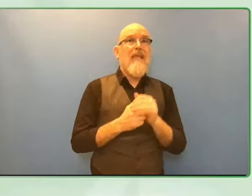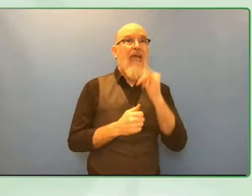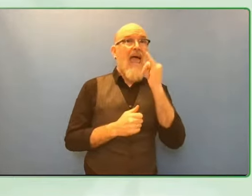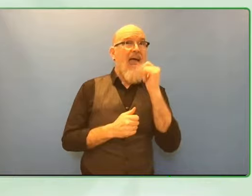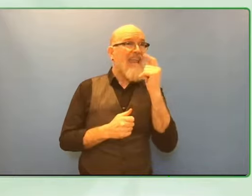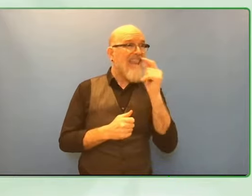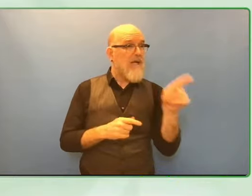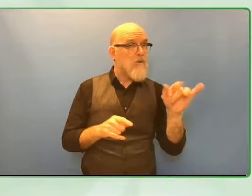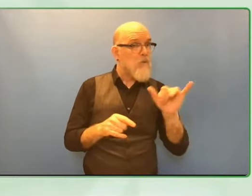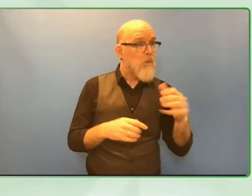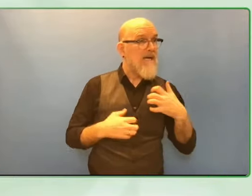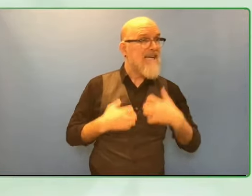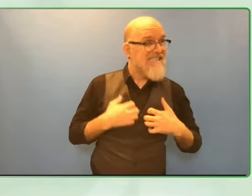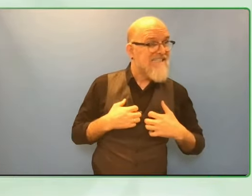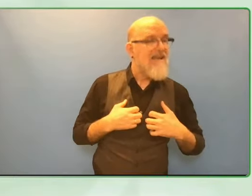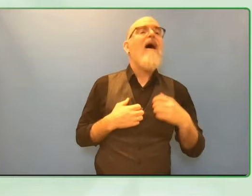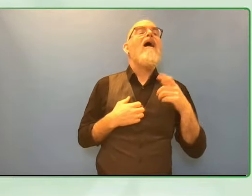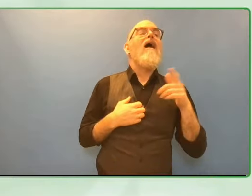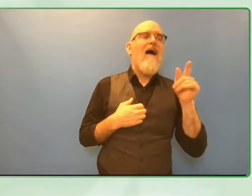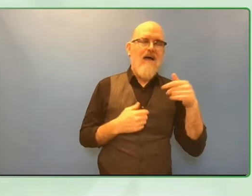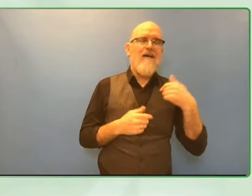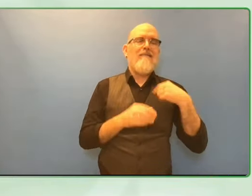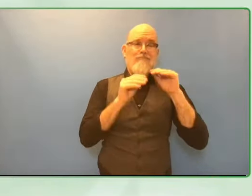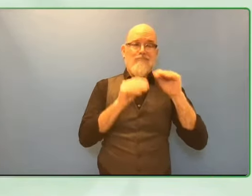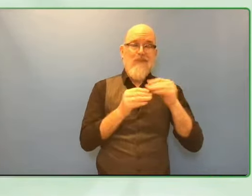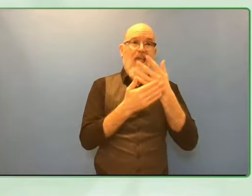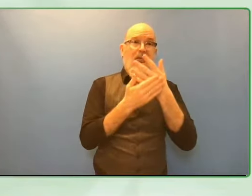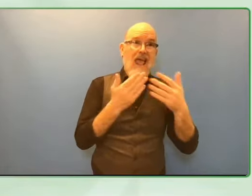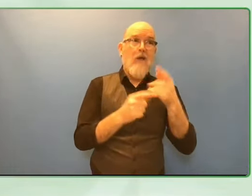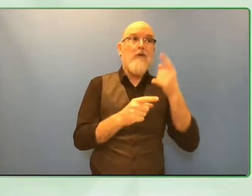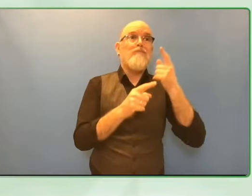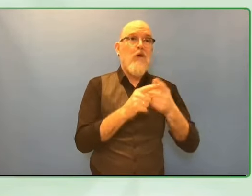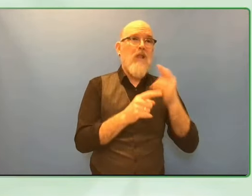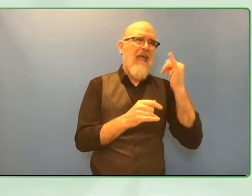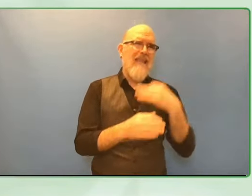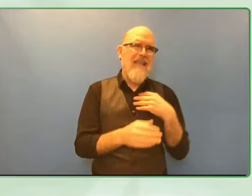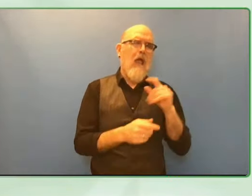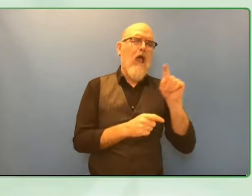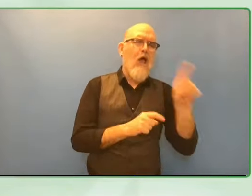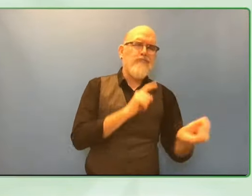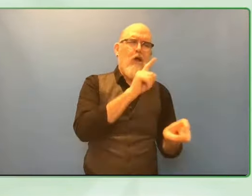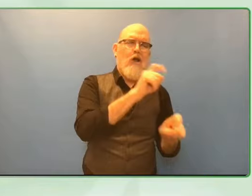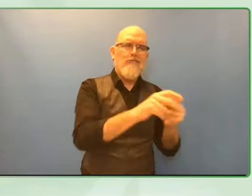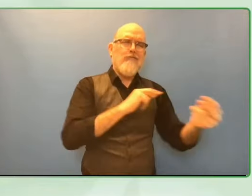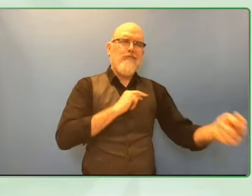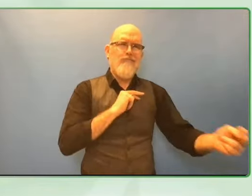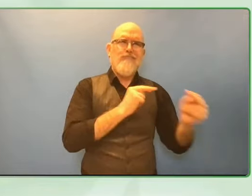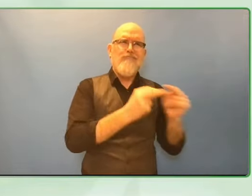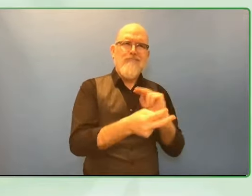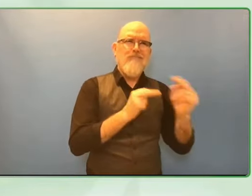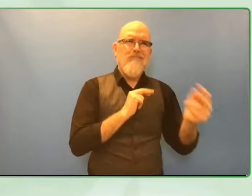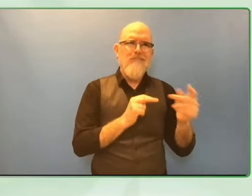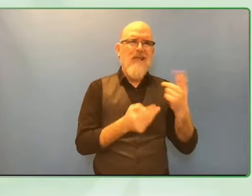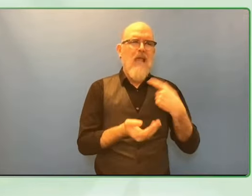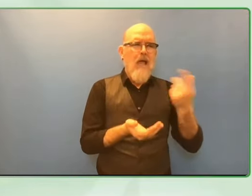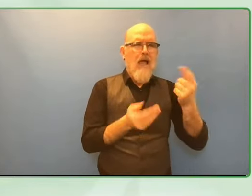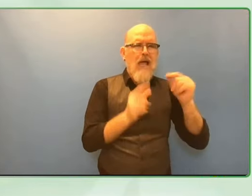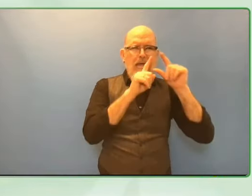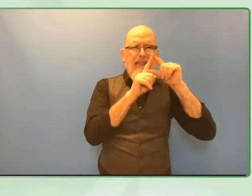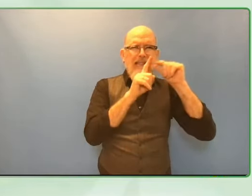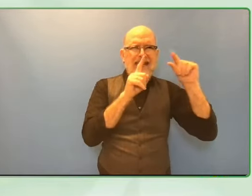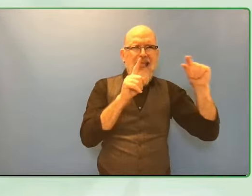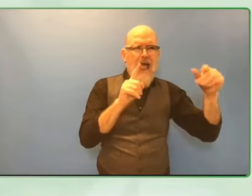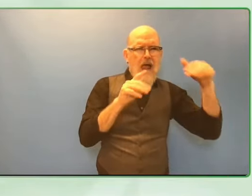profile screening process, as well as a general digital knowledge exam, just to better understand where to start